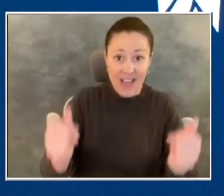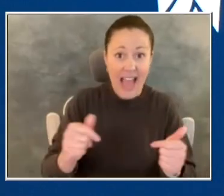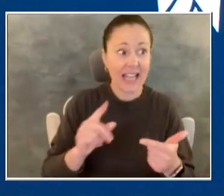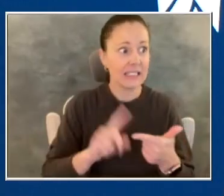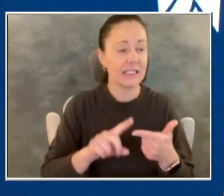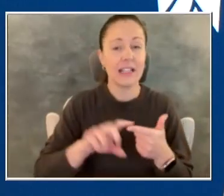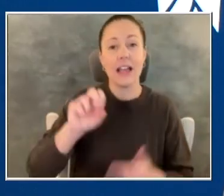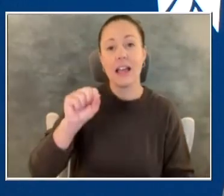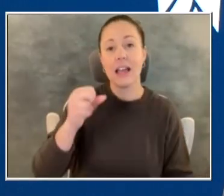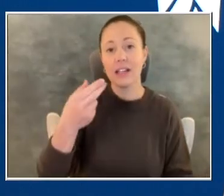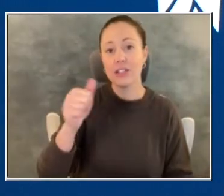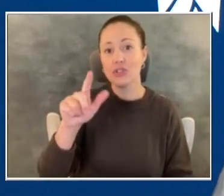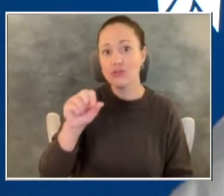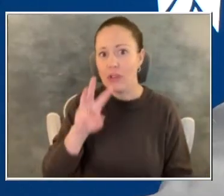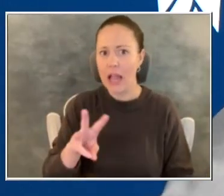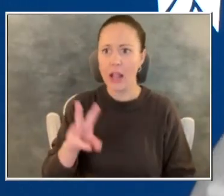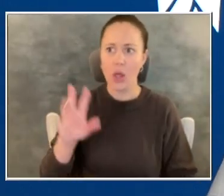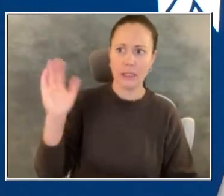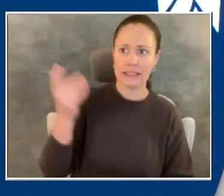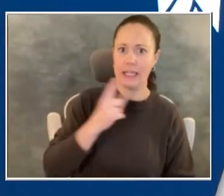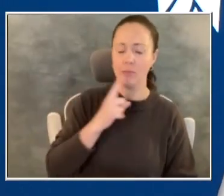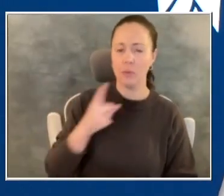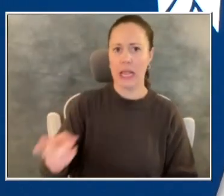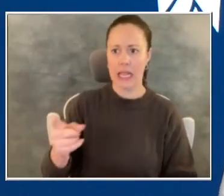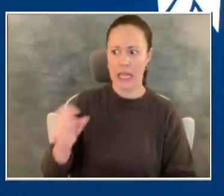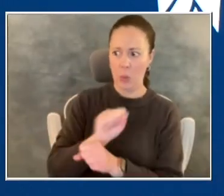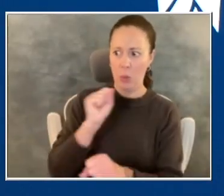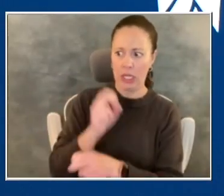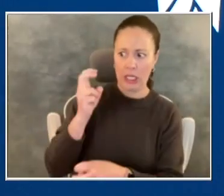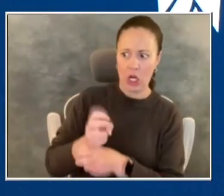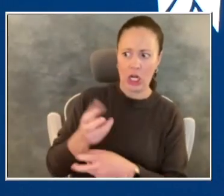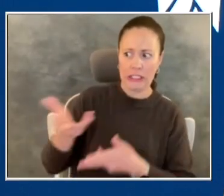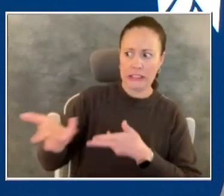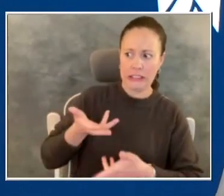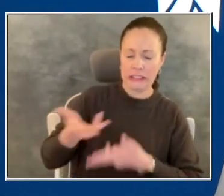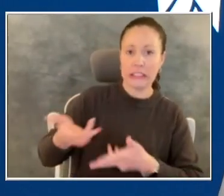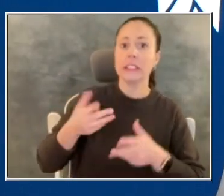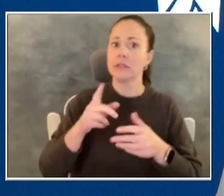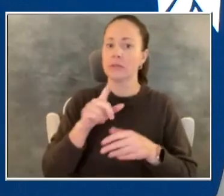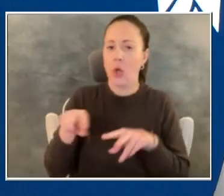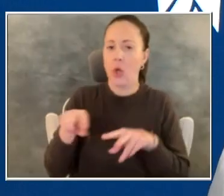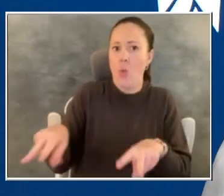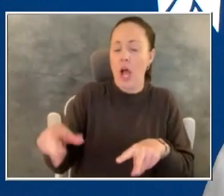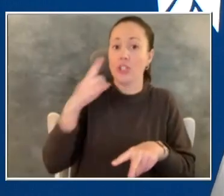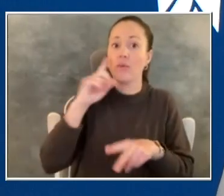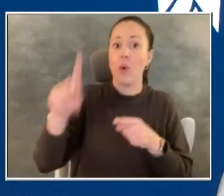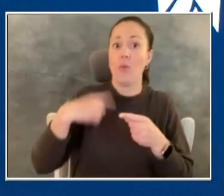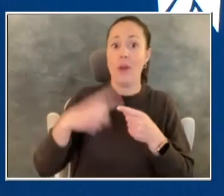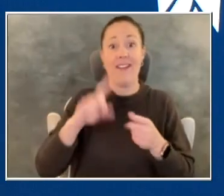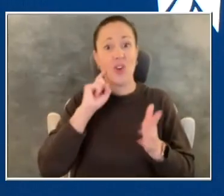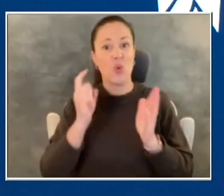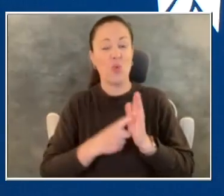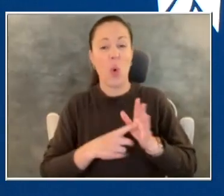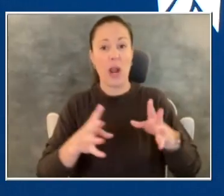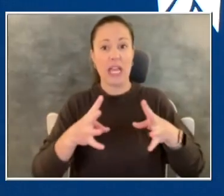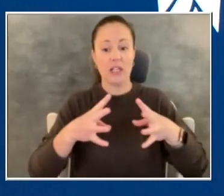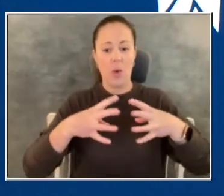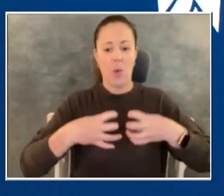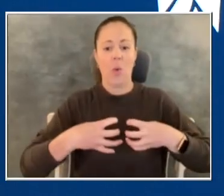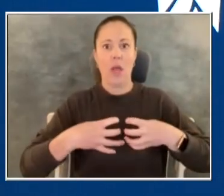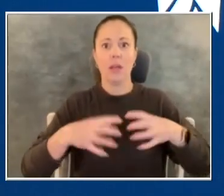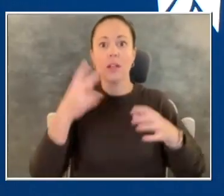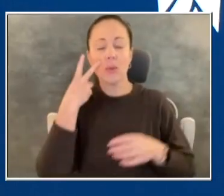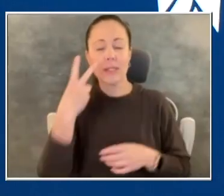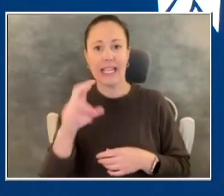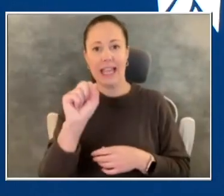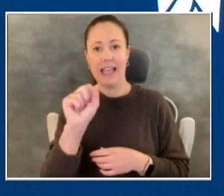working harder than normal? Watch for a term that we call retractions, where the skin sinks in between their ribs or